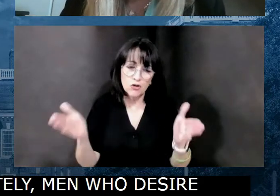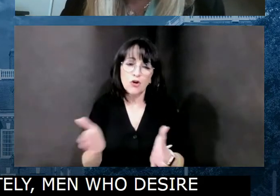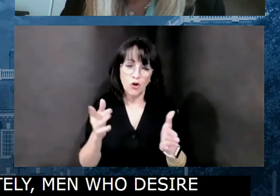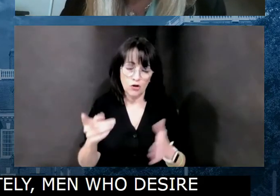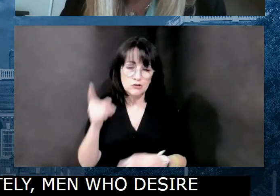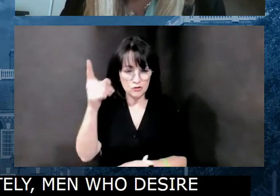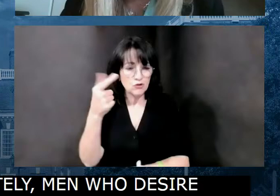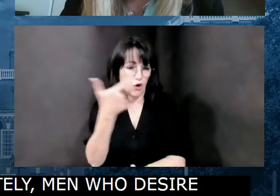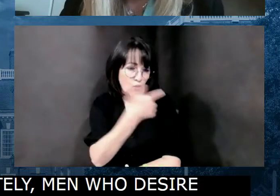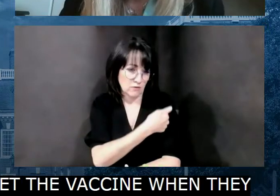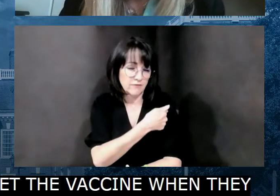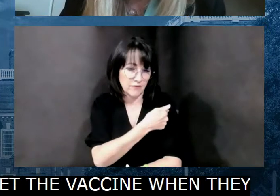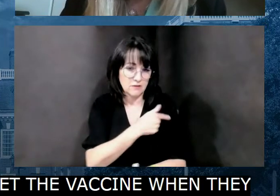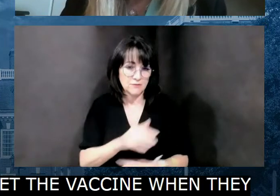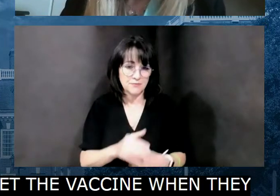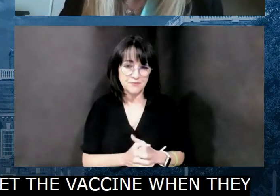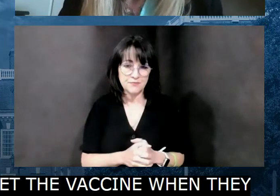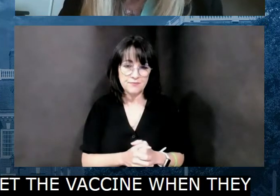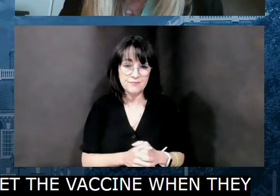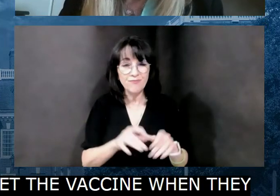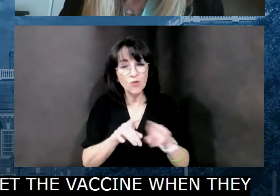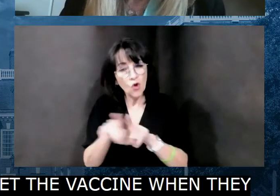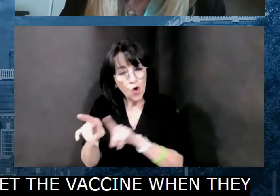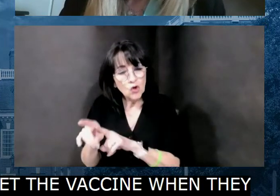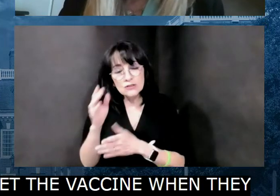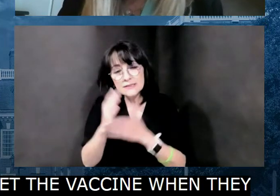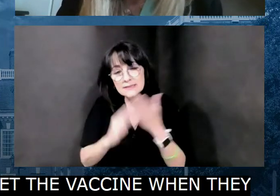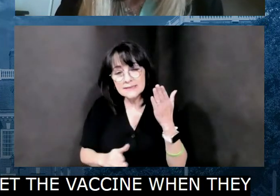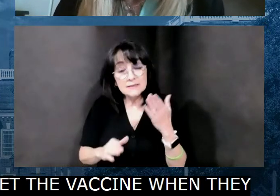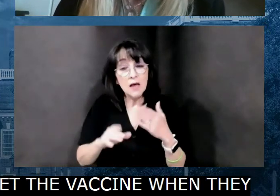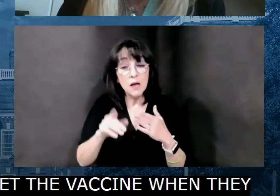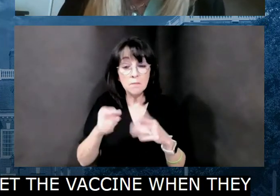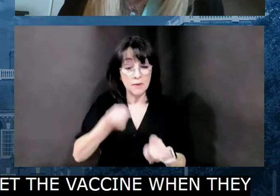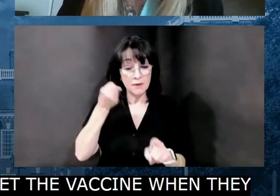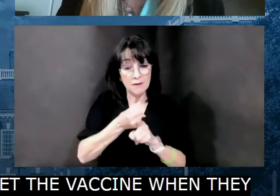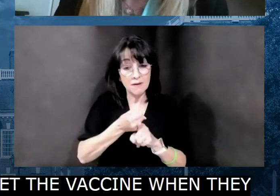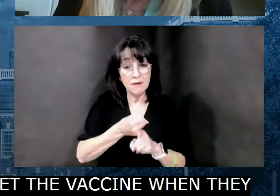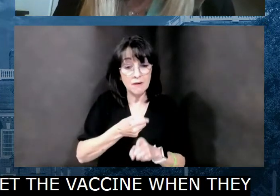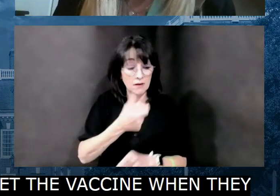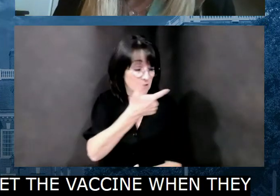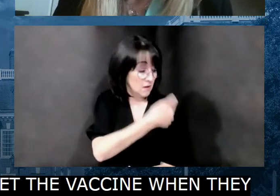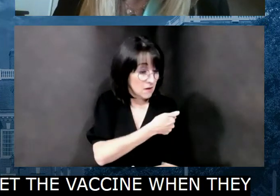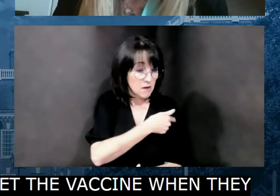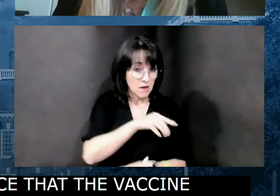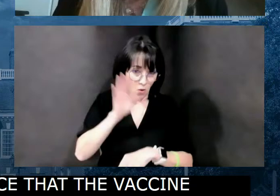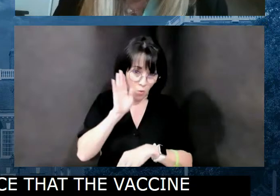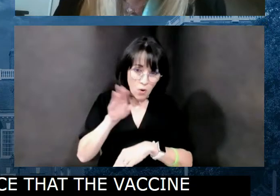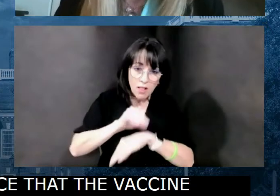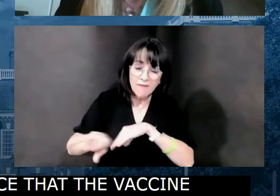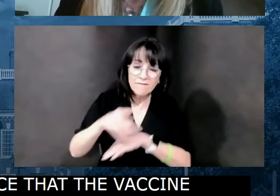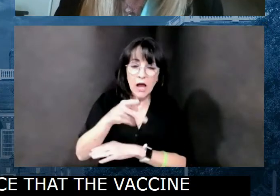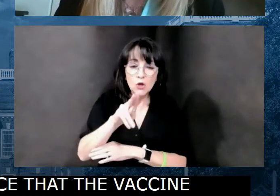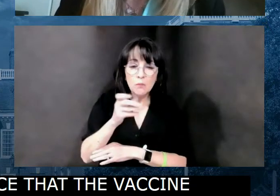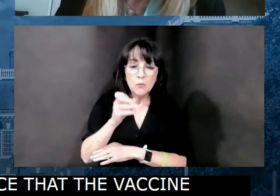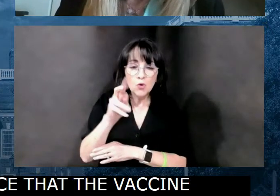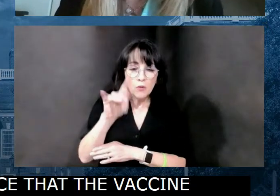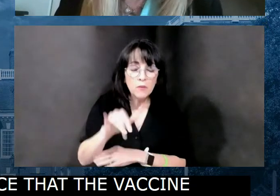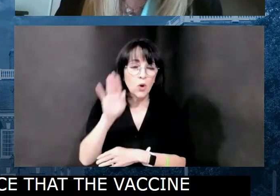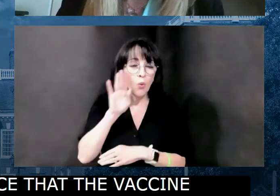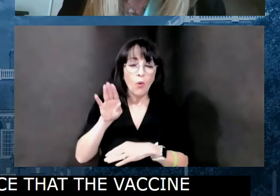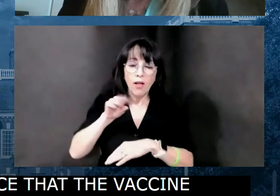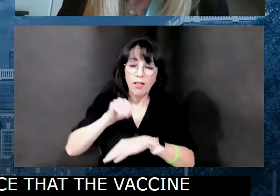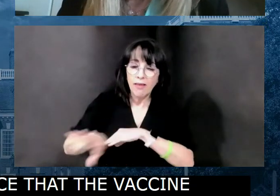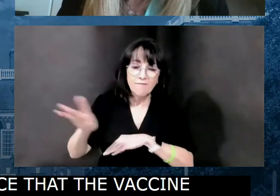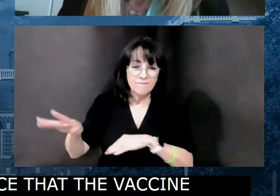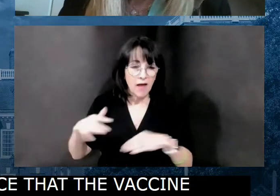adolescent development or puberty in any way. So to get more information about these myths and others,